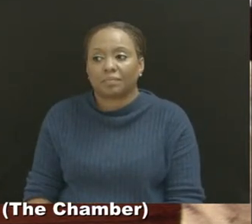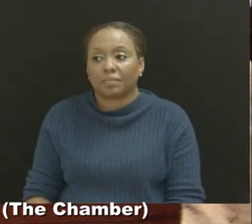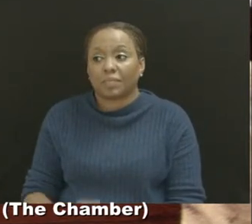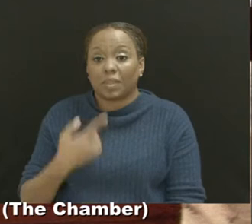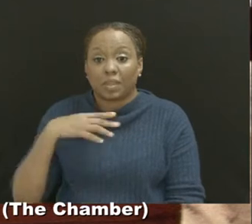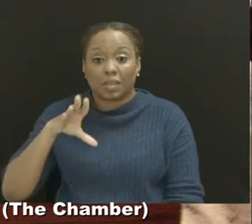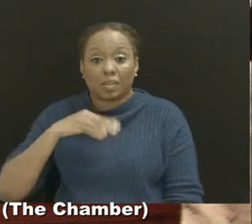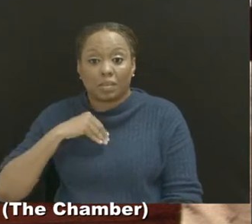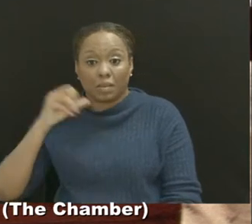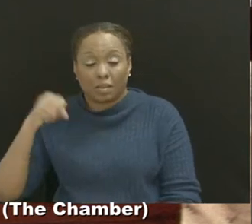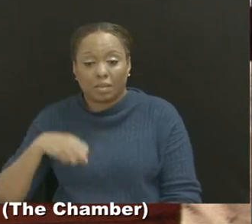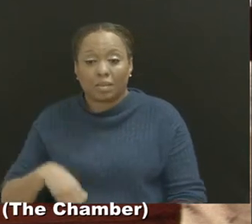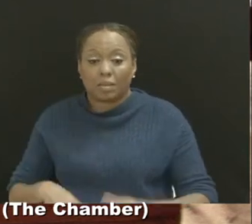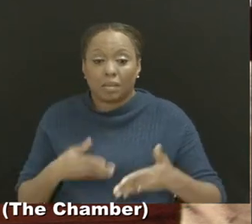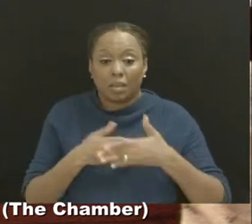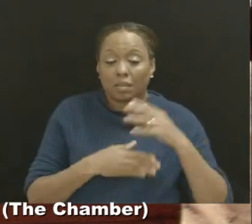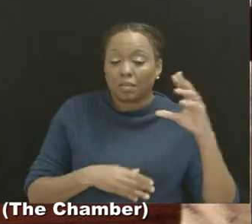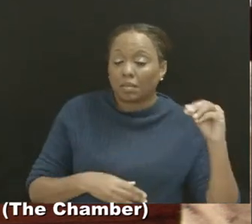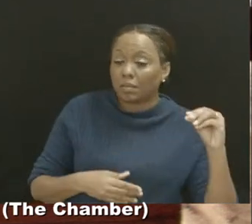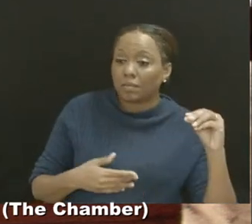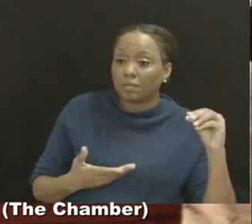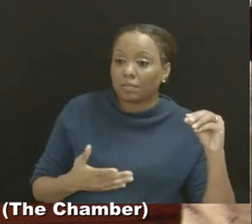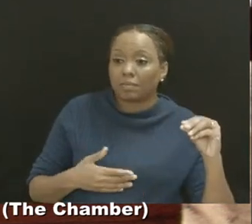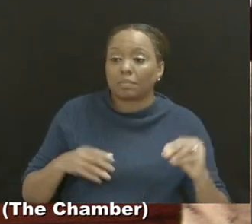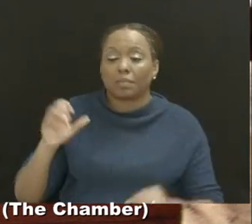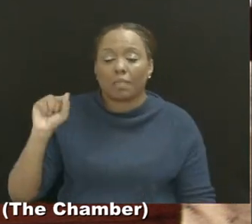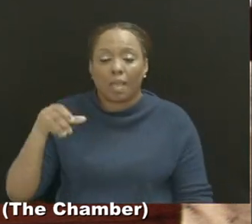say aye. Aye. Those against, please say no.